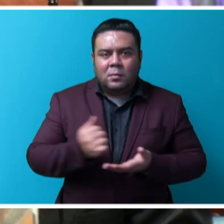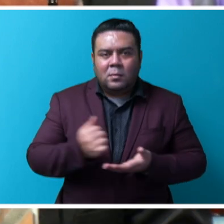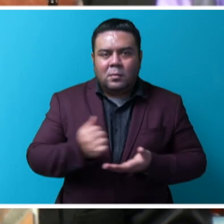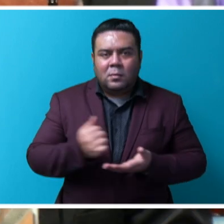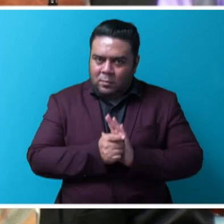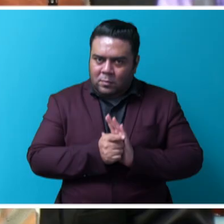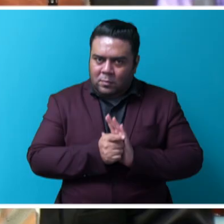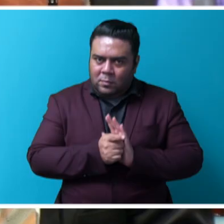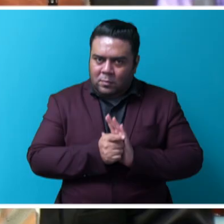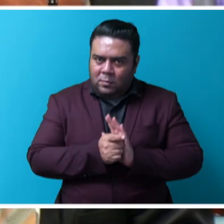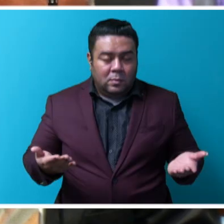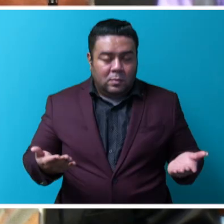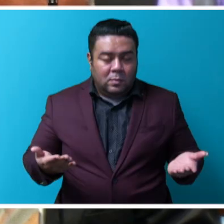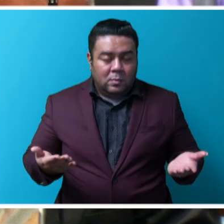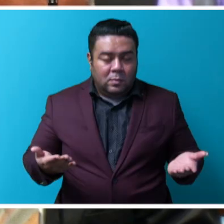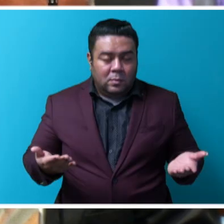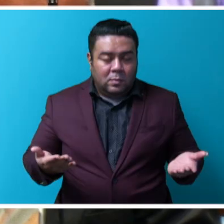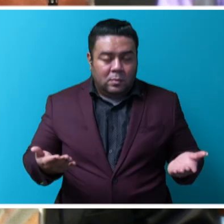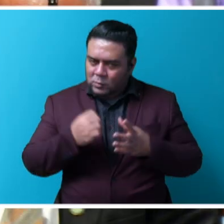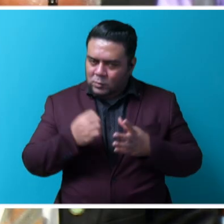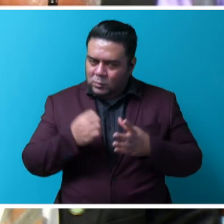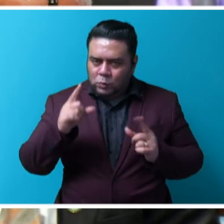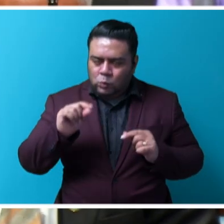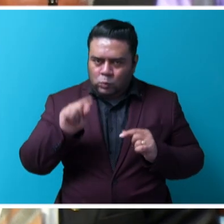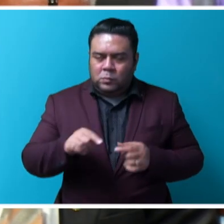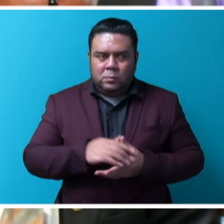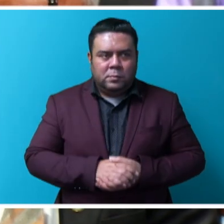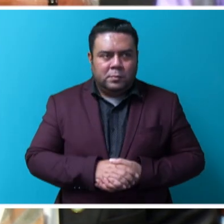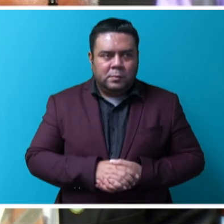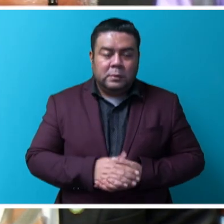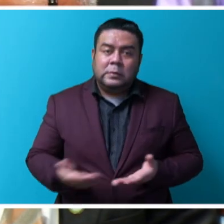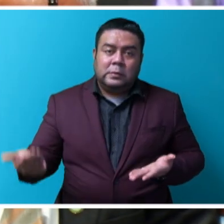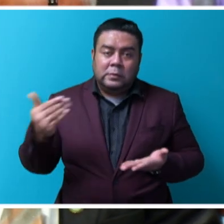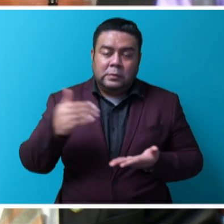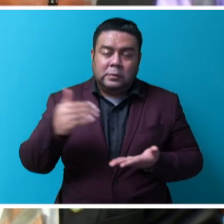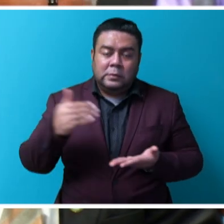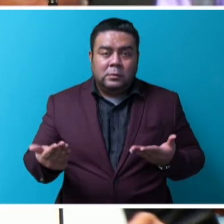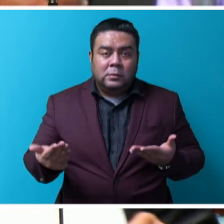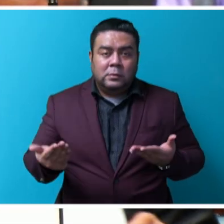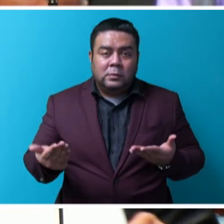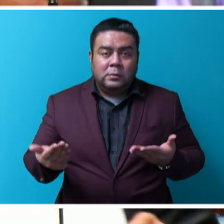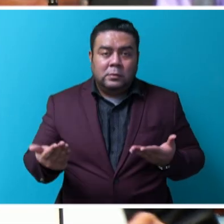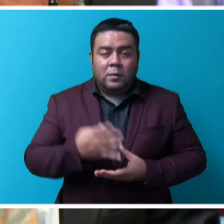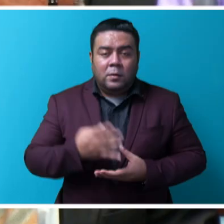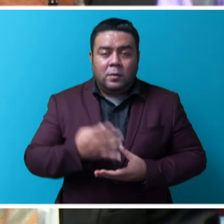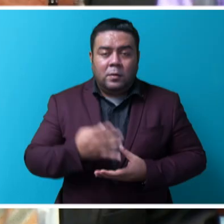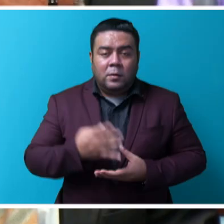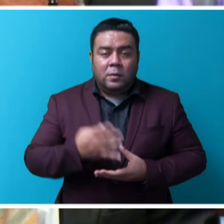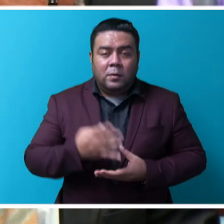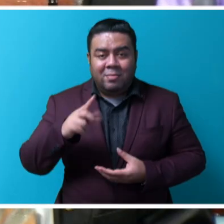trade, and the Minamata Convention, which aims to control mercury pollution. Mr. Speaker,